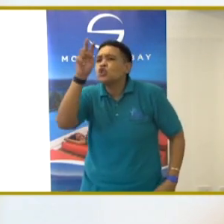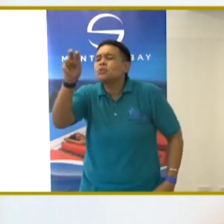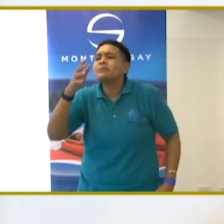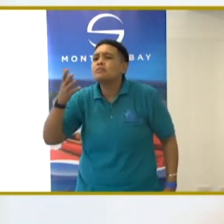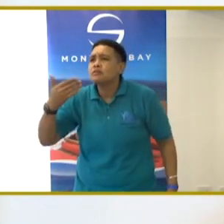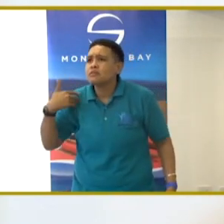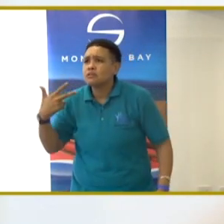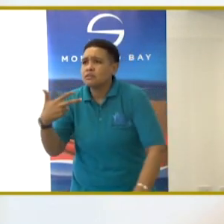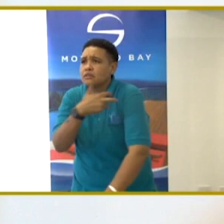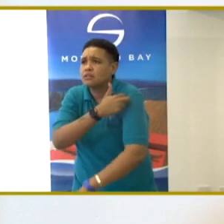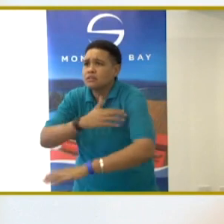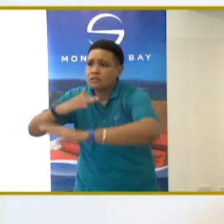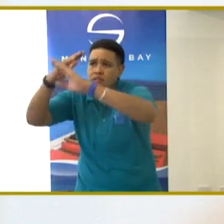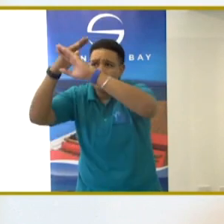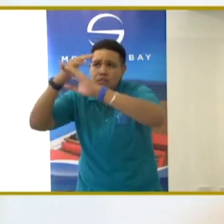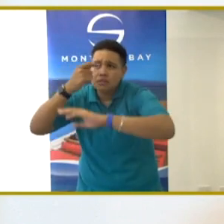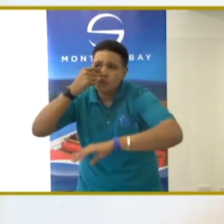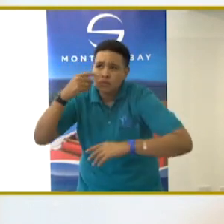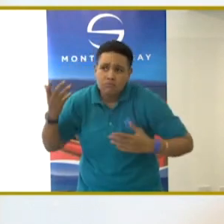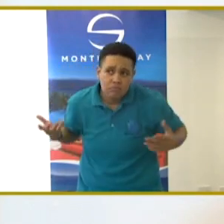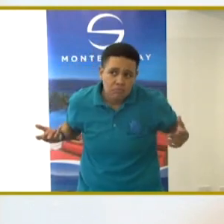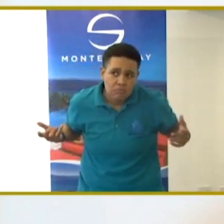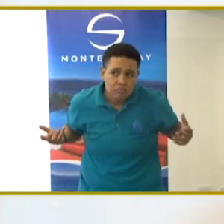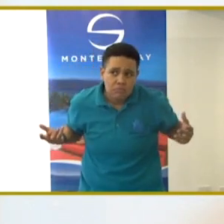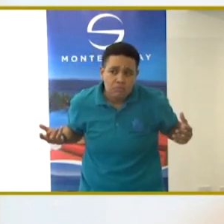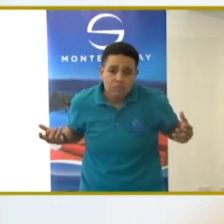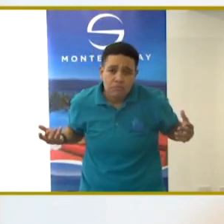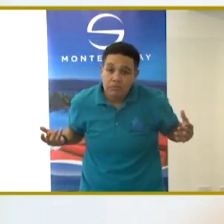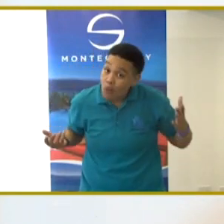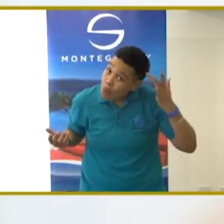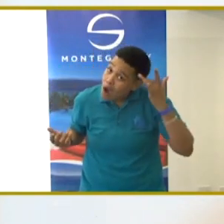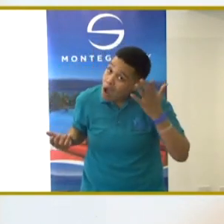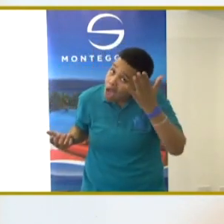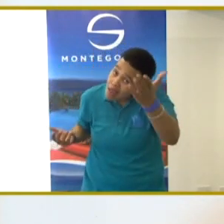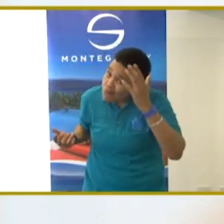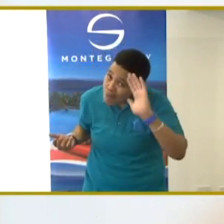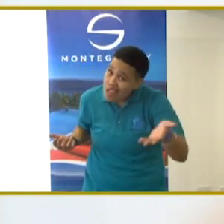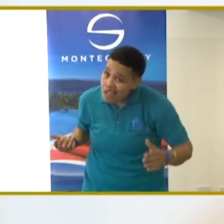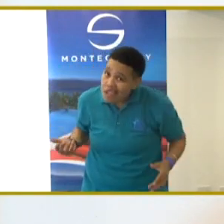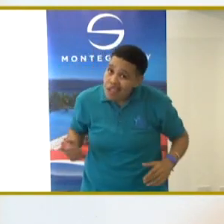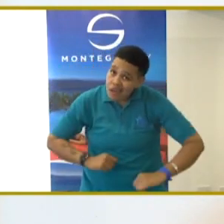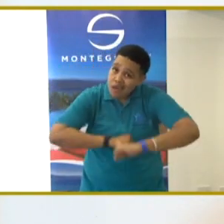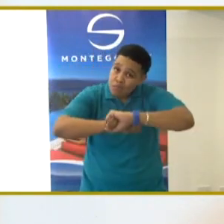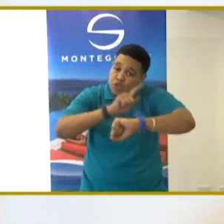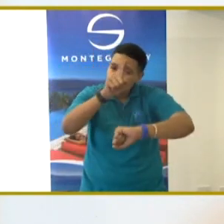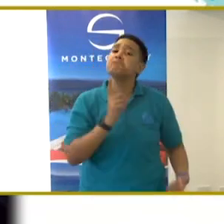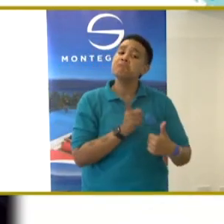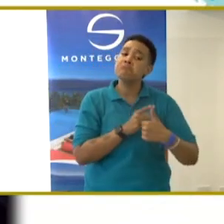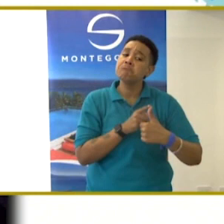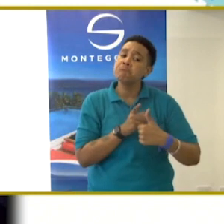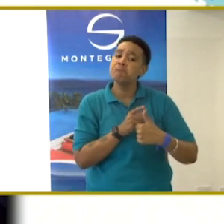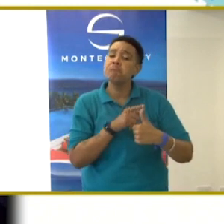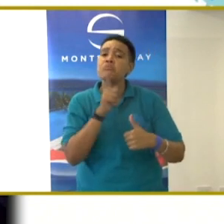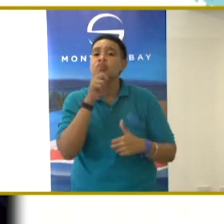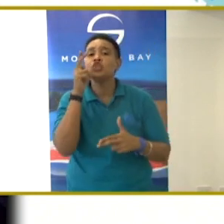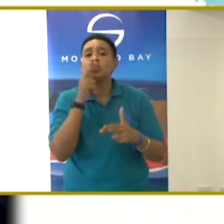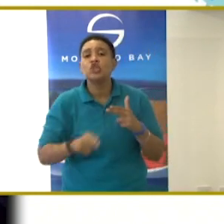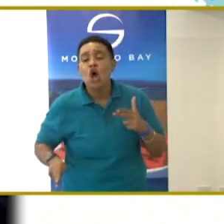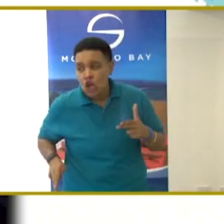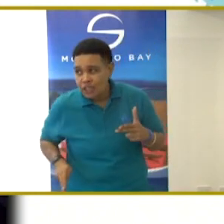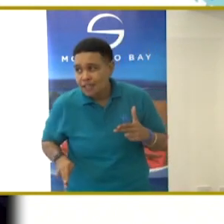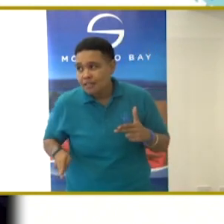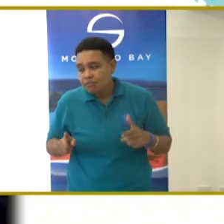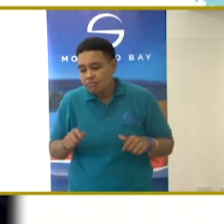done privately, the vaccine, because it certainly will assist in protecting you against the flu. Shorten